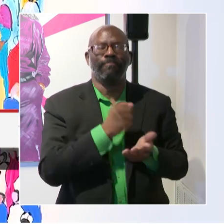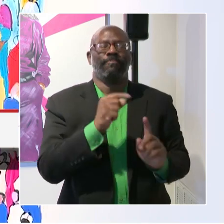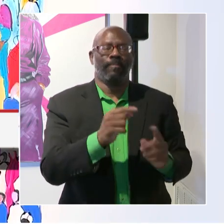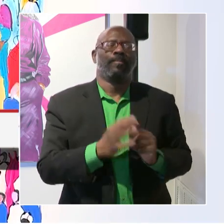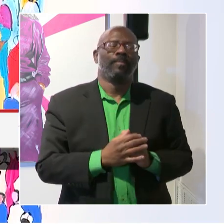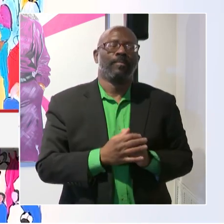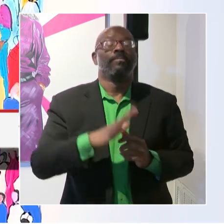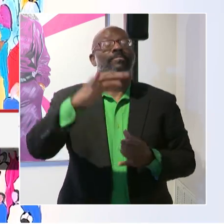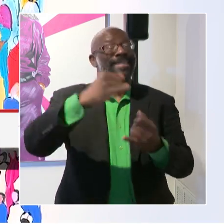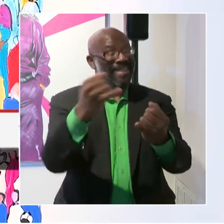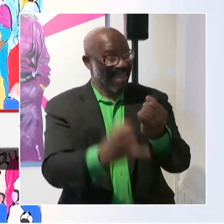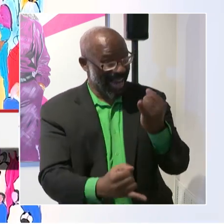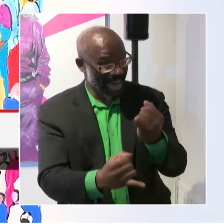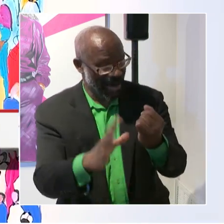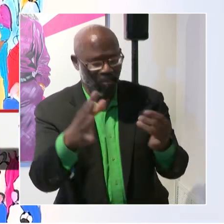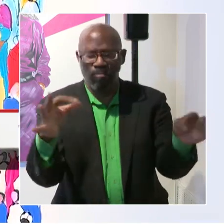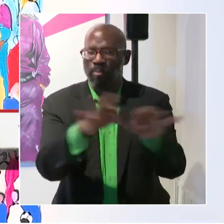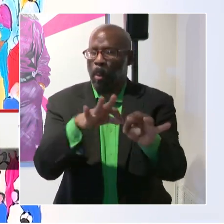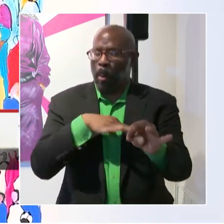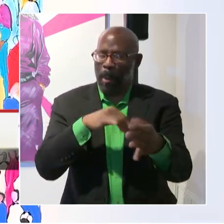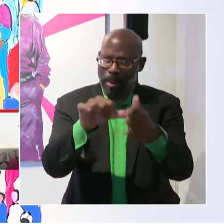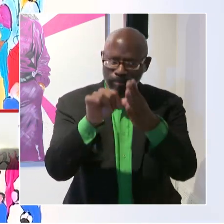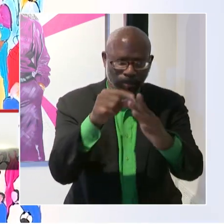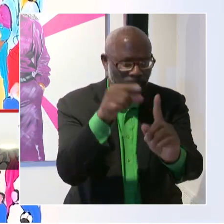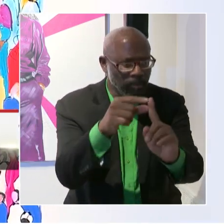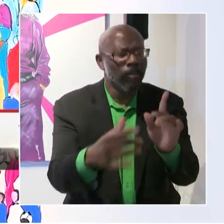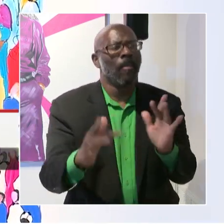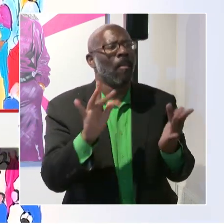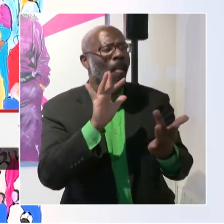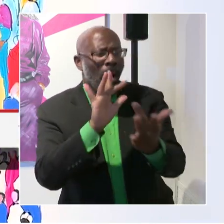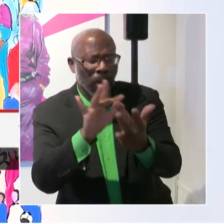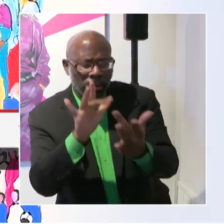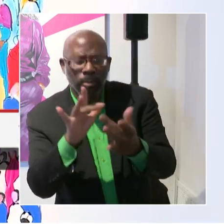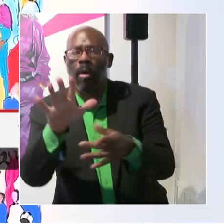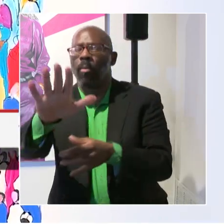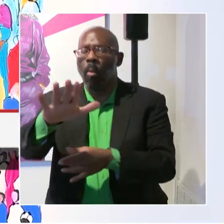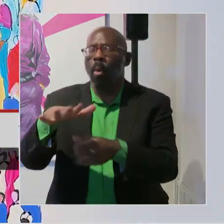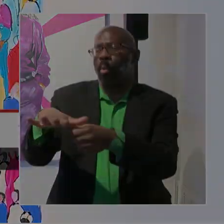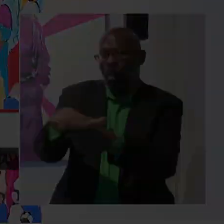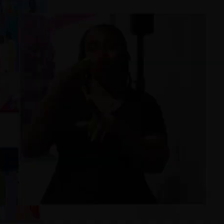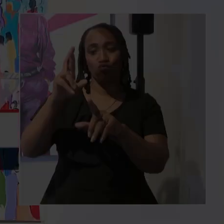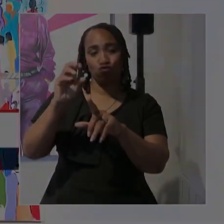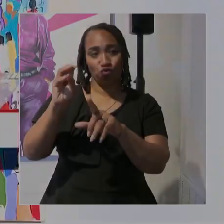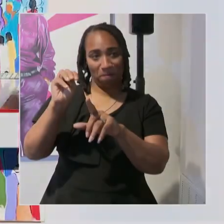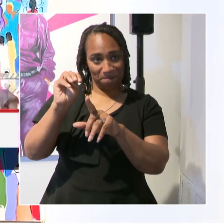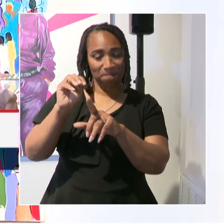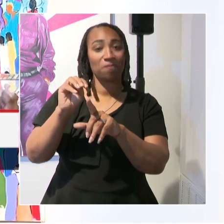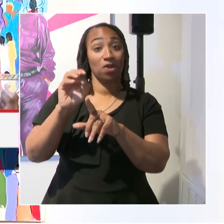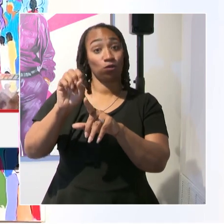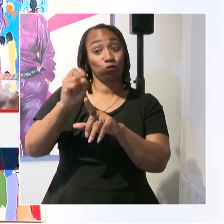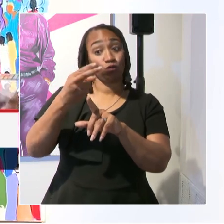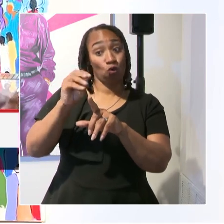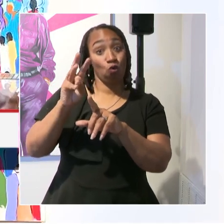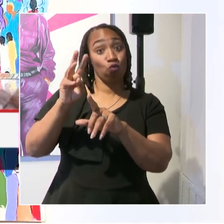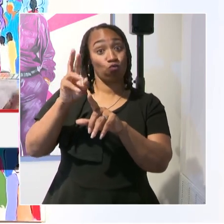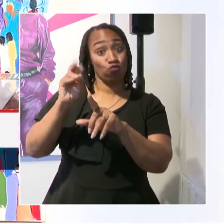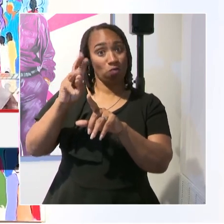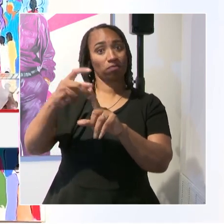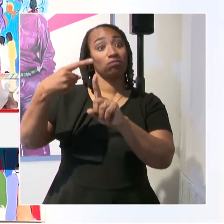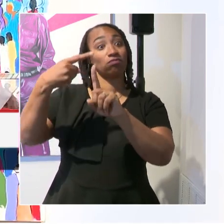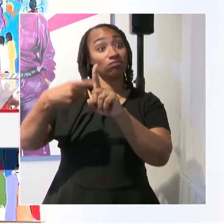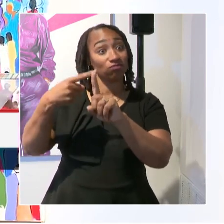least, reach out to your local Main Street or Business Improvement District and find out what's happening this holiday season. Okay.